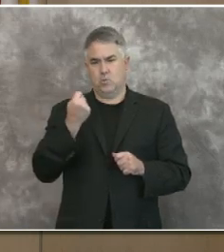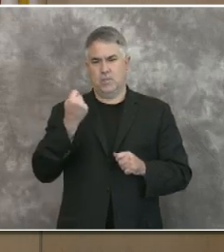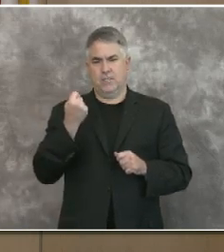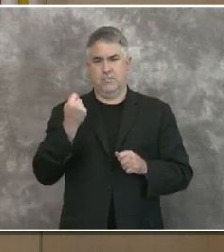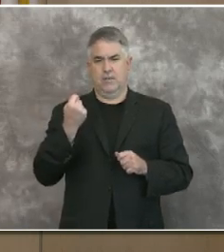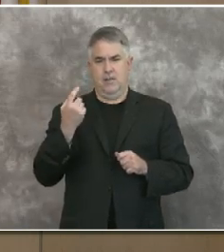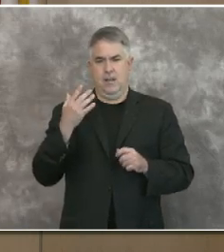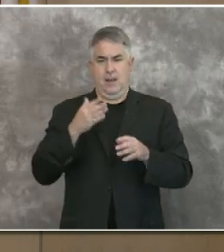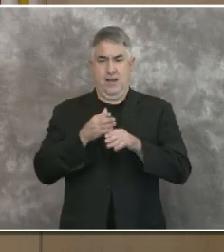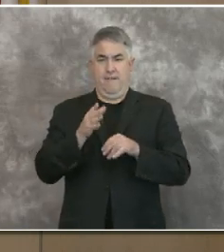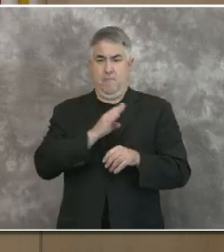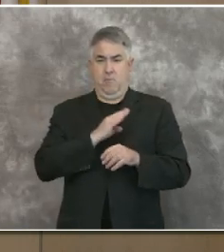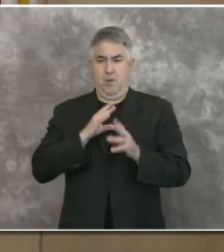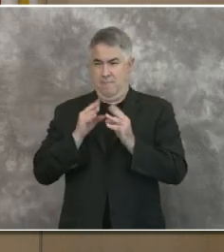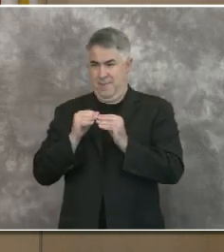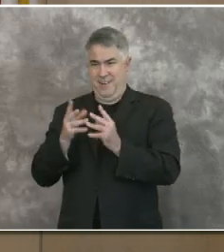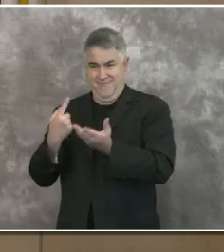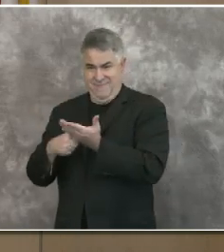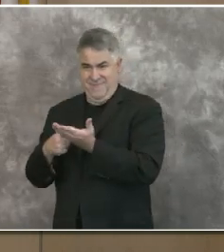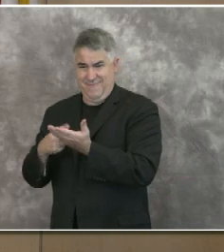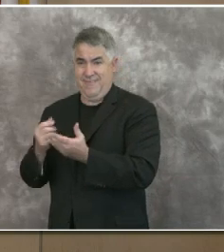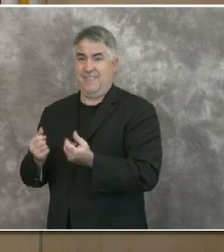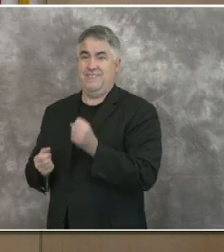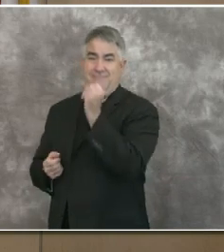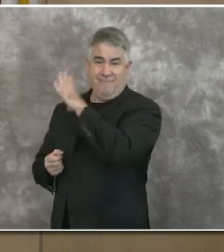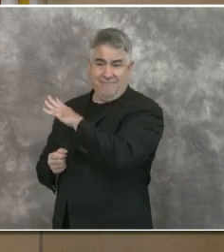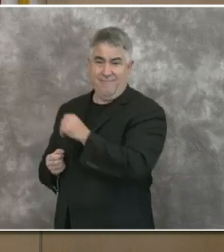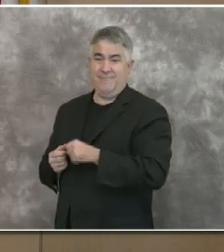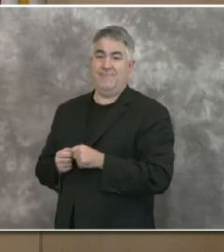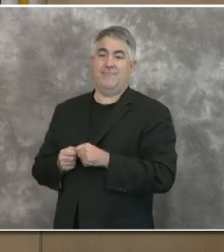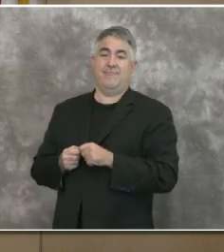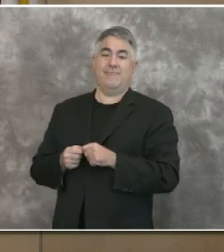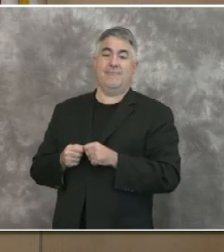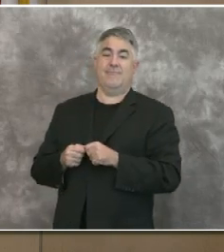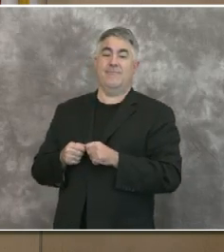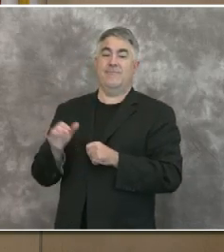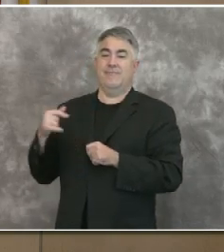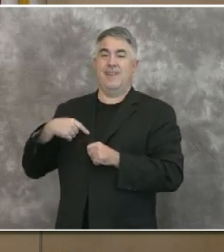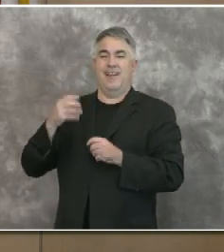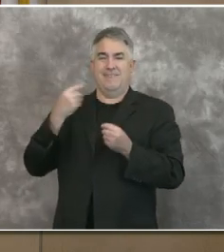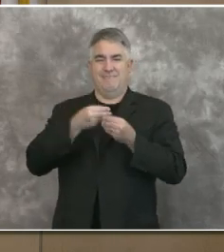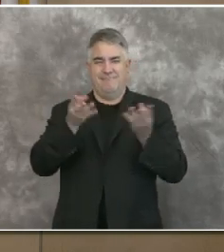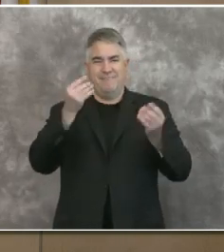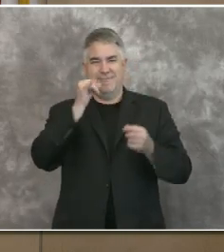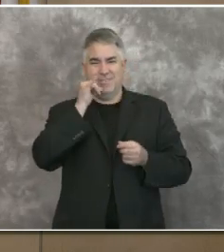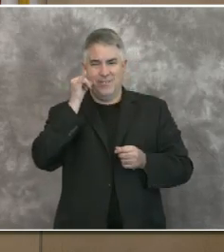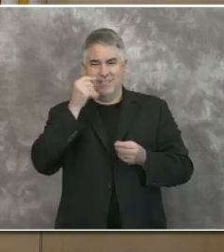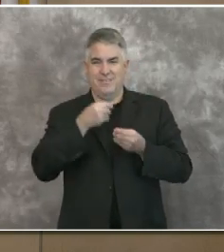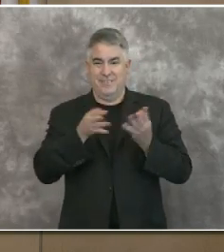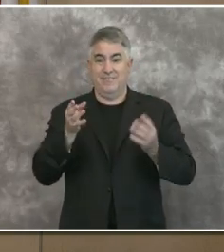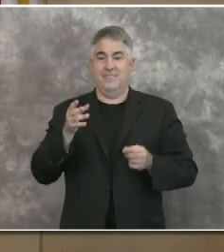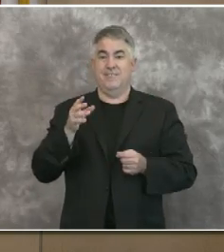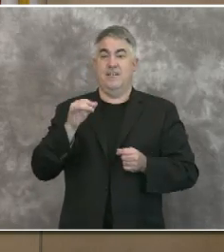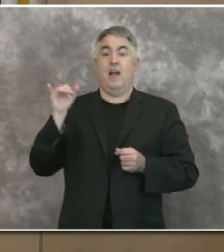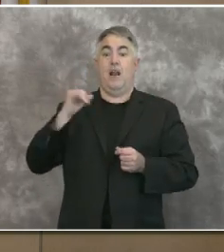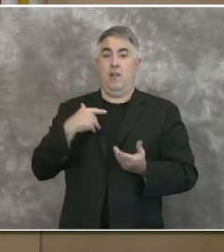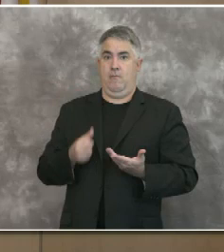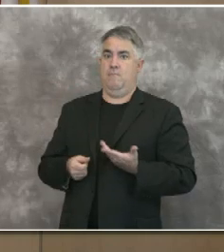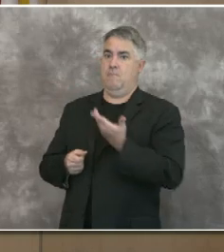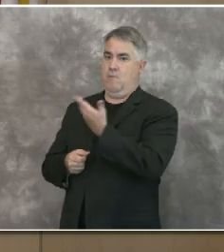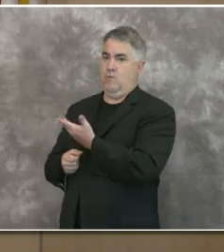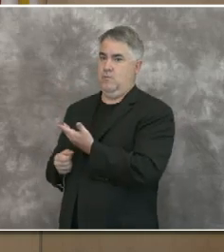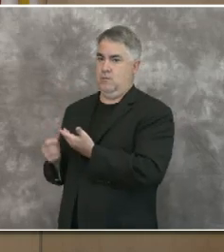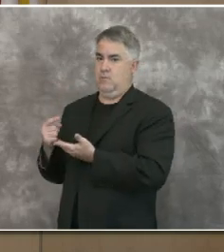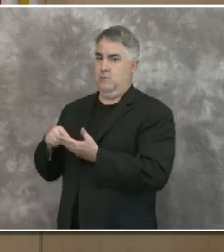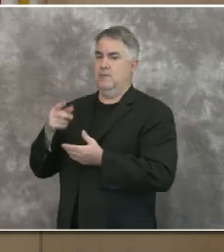meeting and presentation to our Board of Supervisors. An unsolicited proposal for a pilot program to test